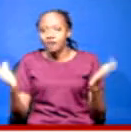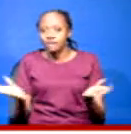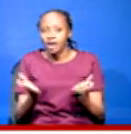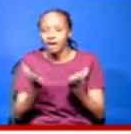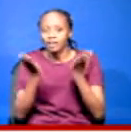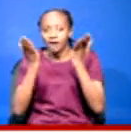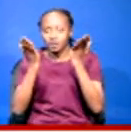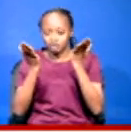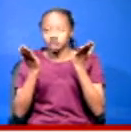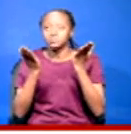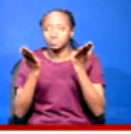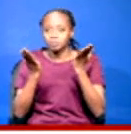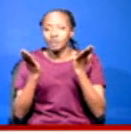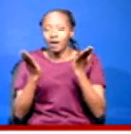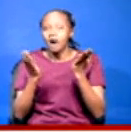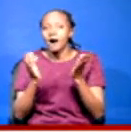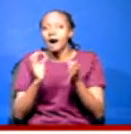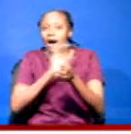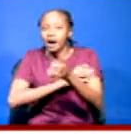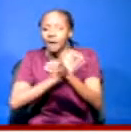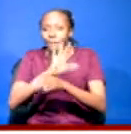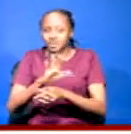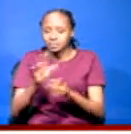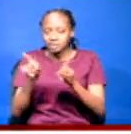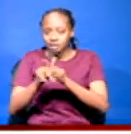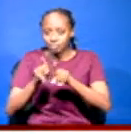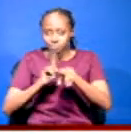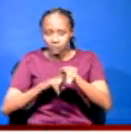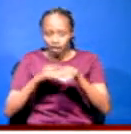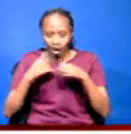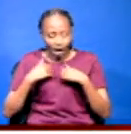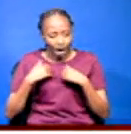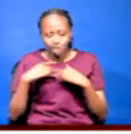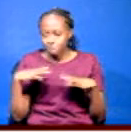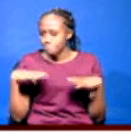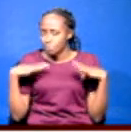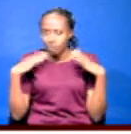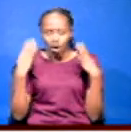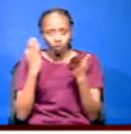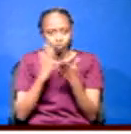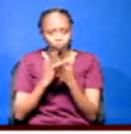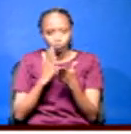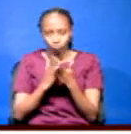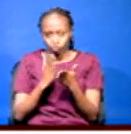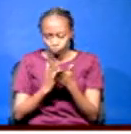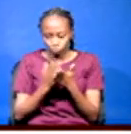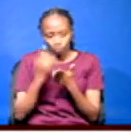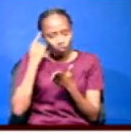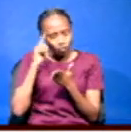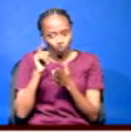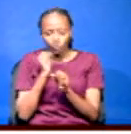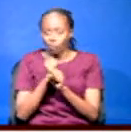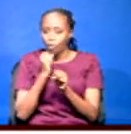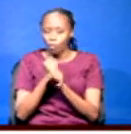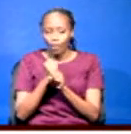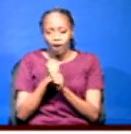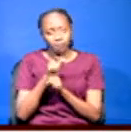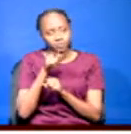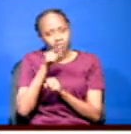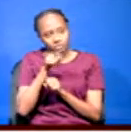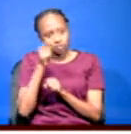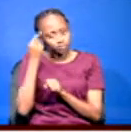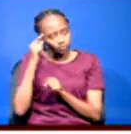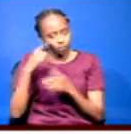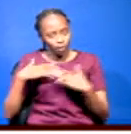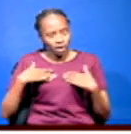our health workers. We are very proud of the health workforce in our country. We are very, very proud of them. And they have done